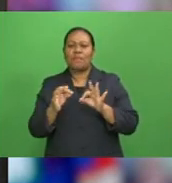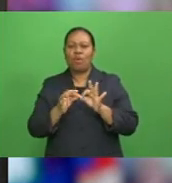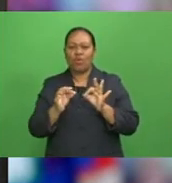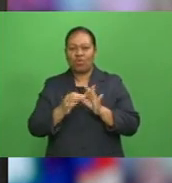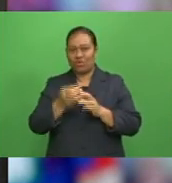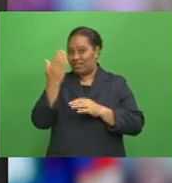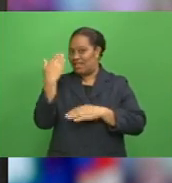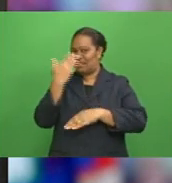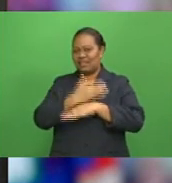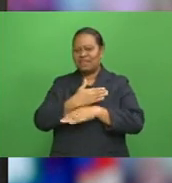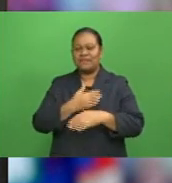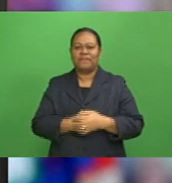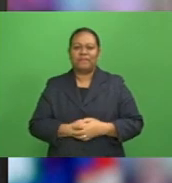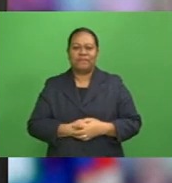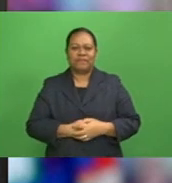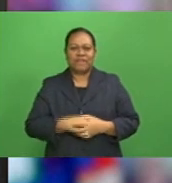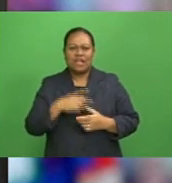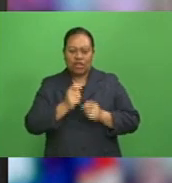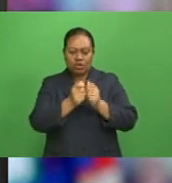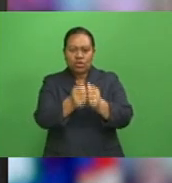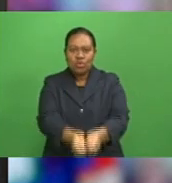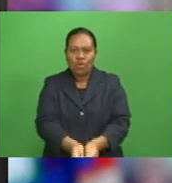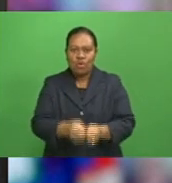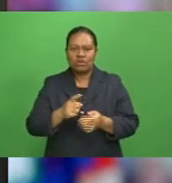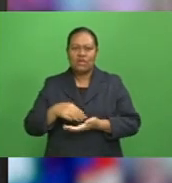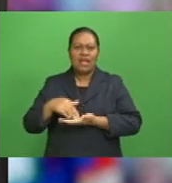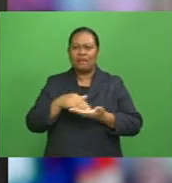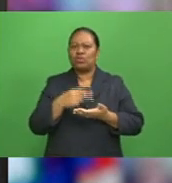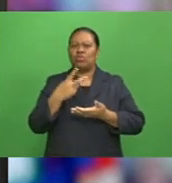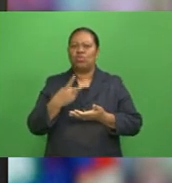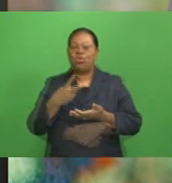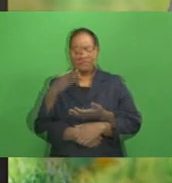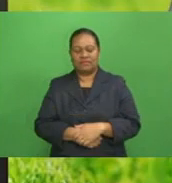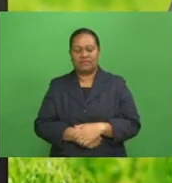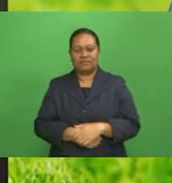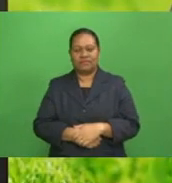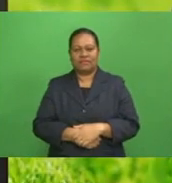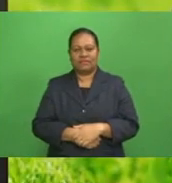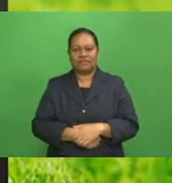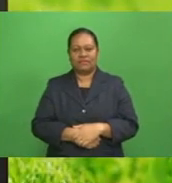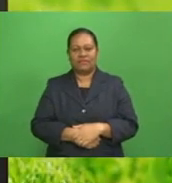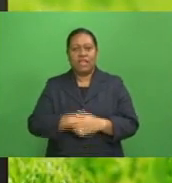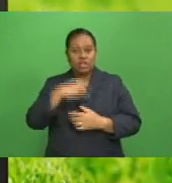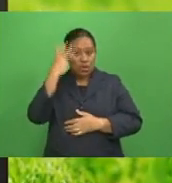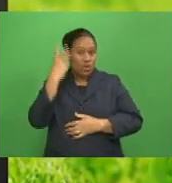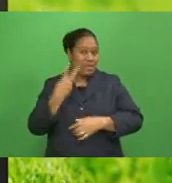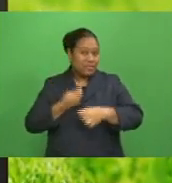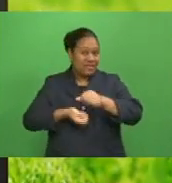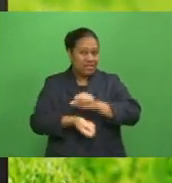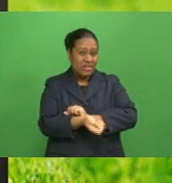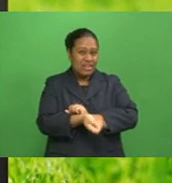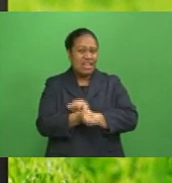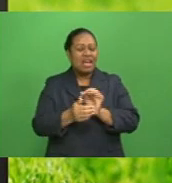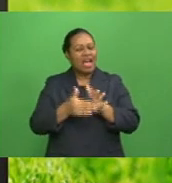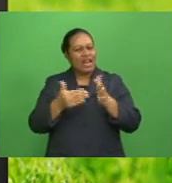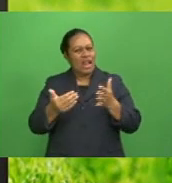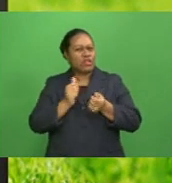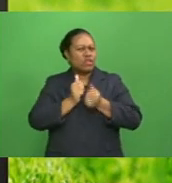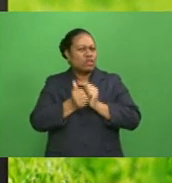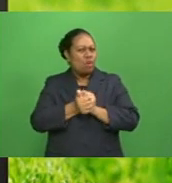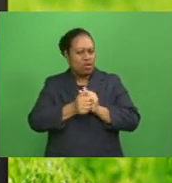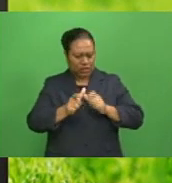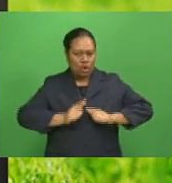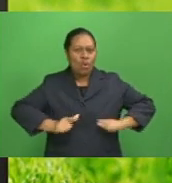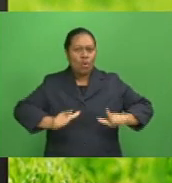every opportunity, scoring a try and helping himself to 226 meters. Women's cricket is something the sport's local governing